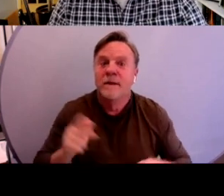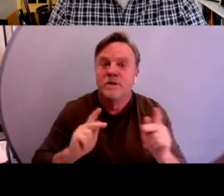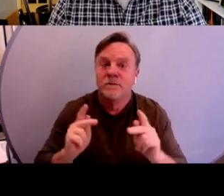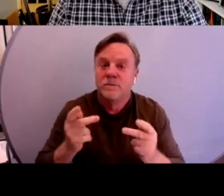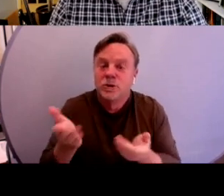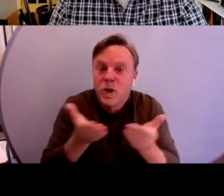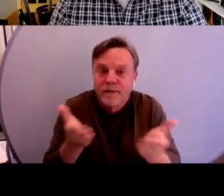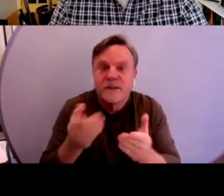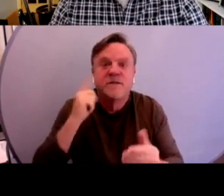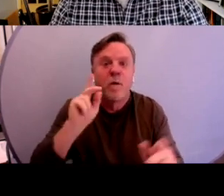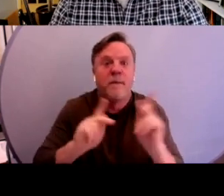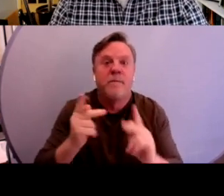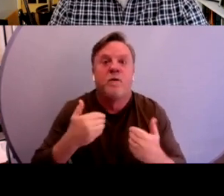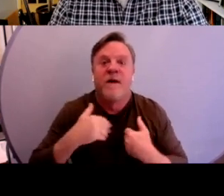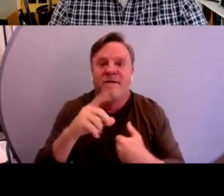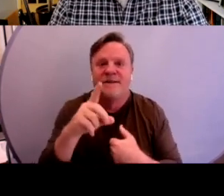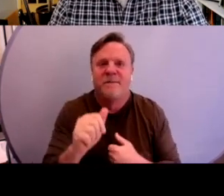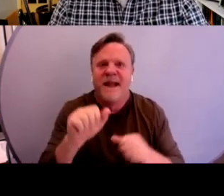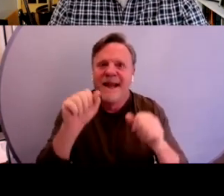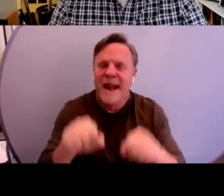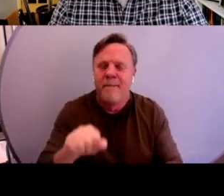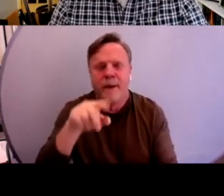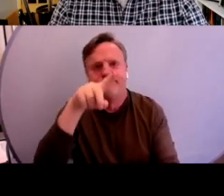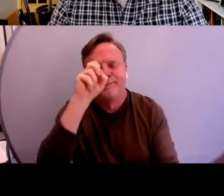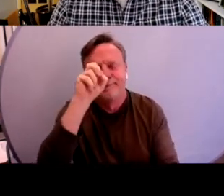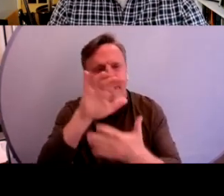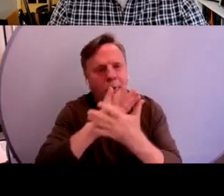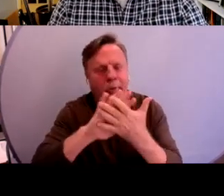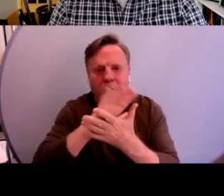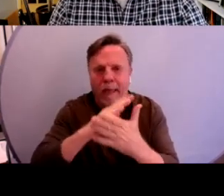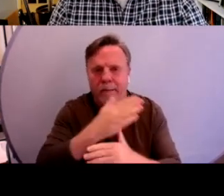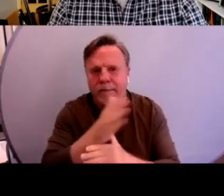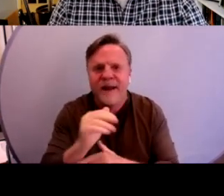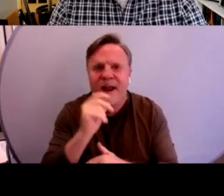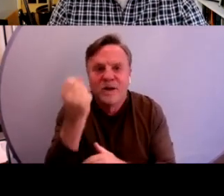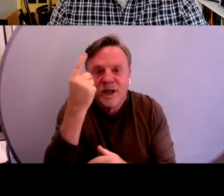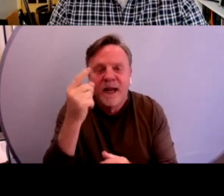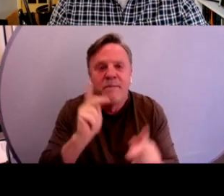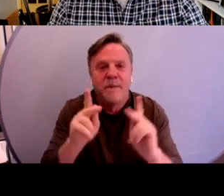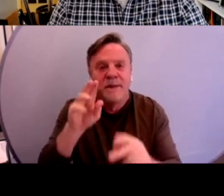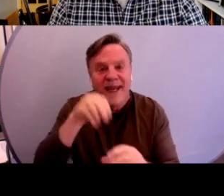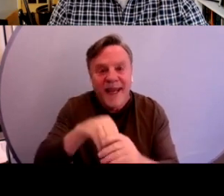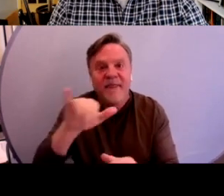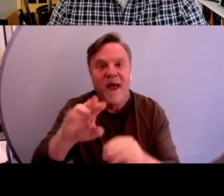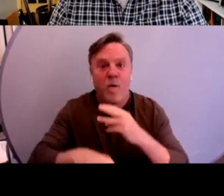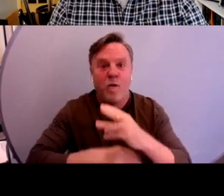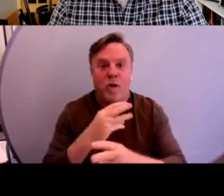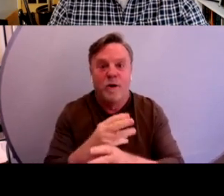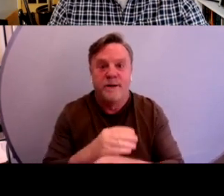can be a bewildering array for people who are not in that world. Next slide, please.